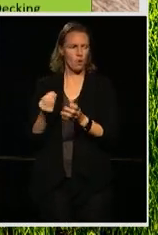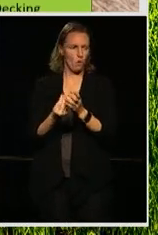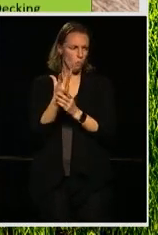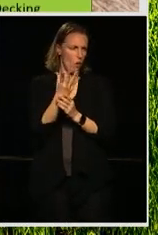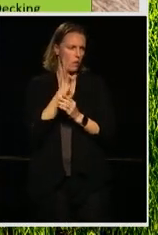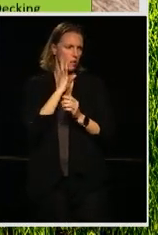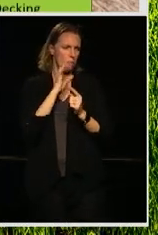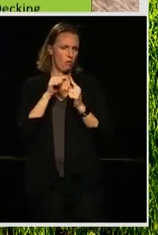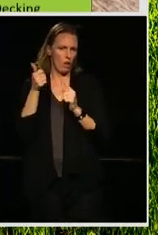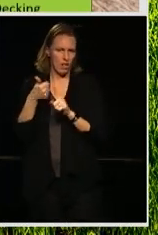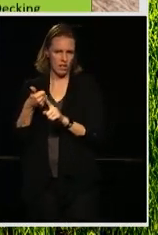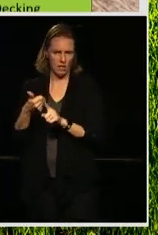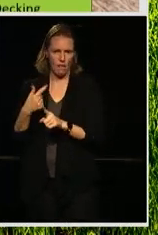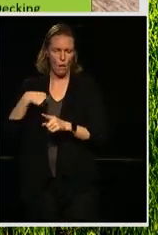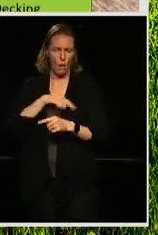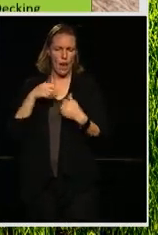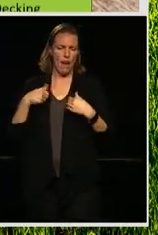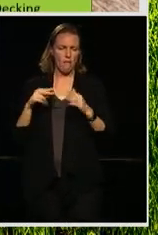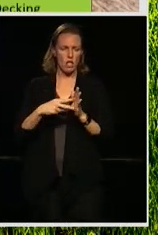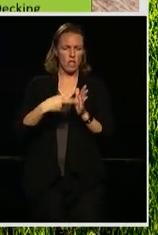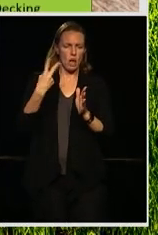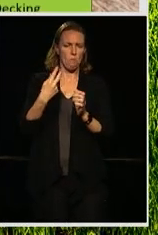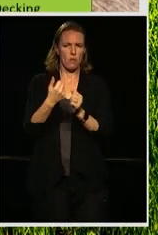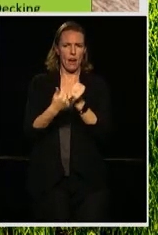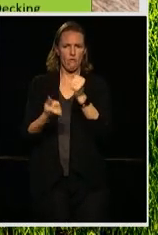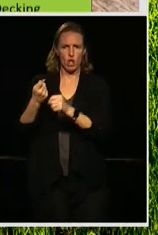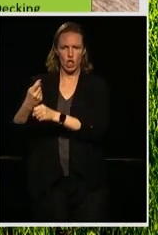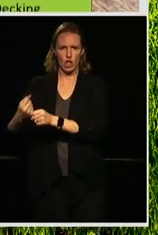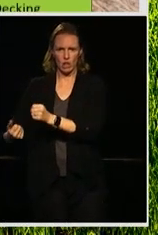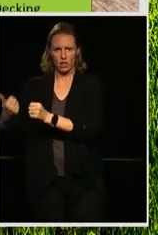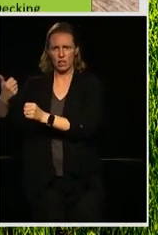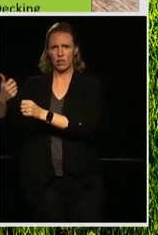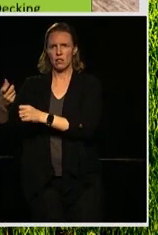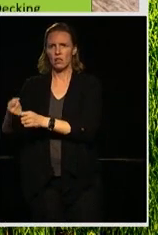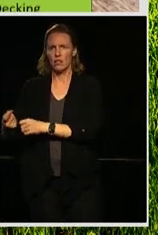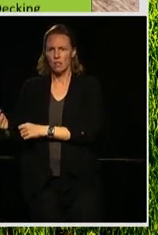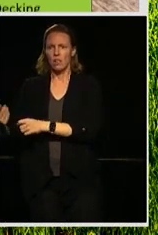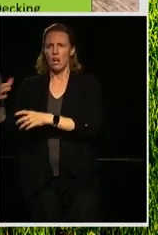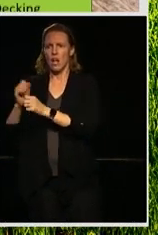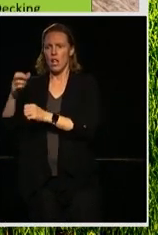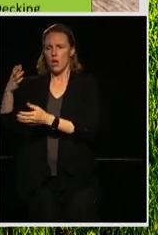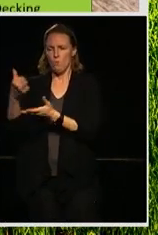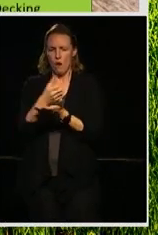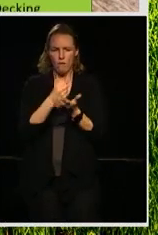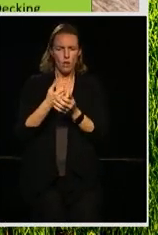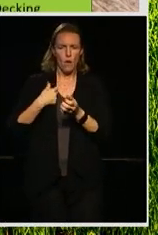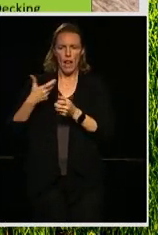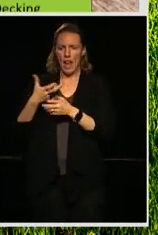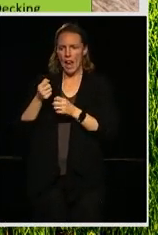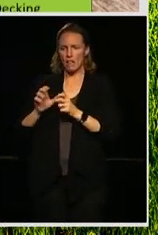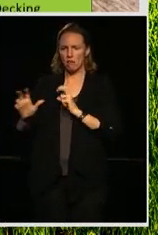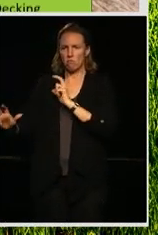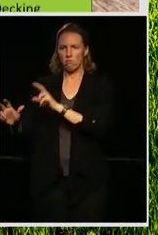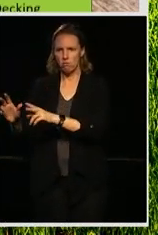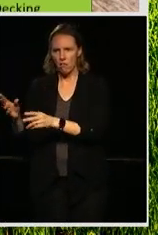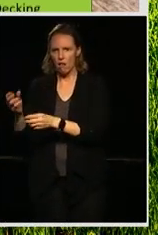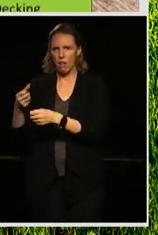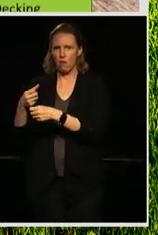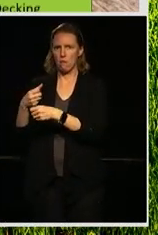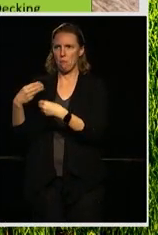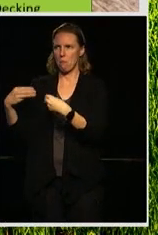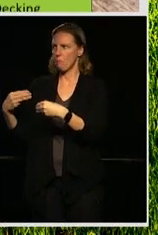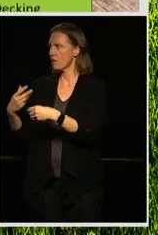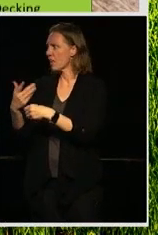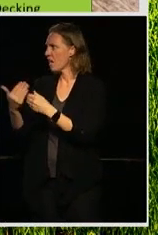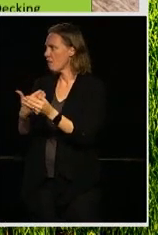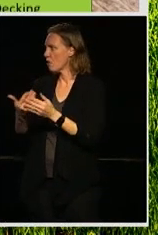speaks for itself. We have doubled every single year in revenue and output, despite all the problems that we've had for the